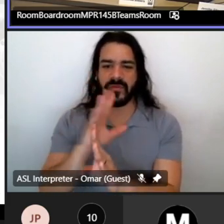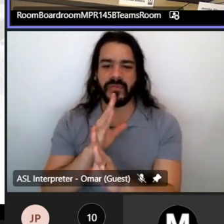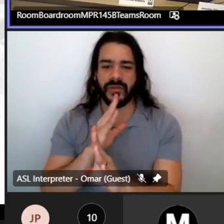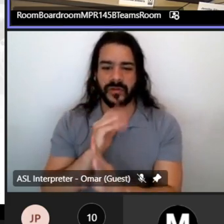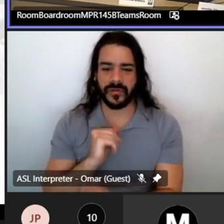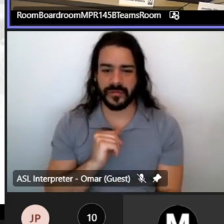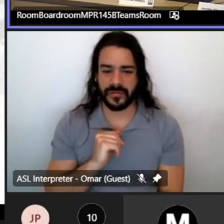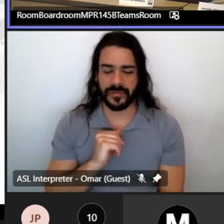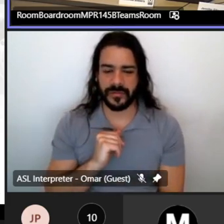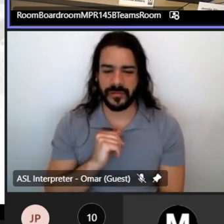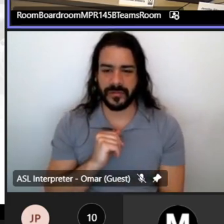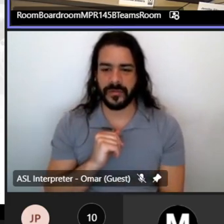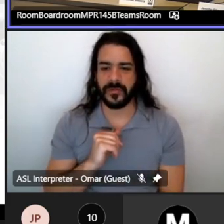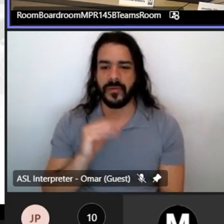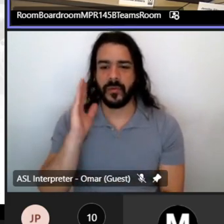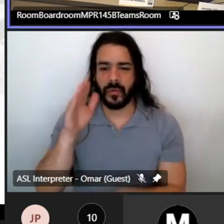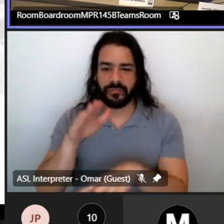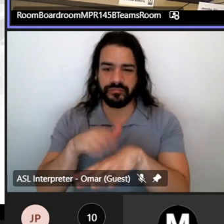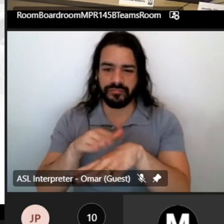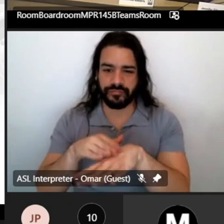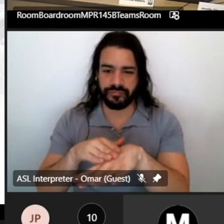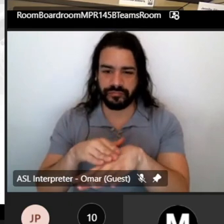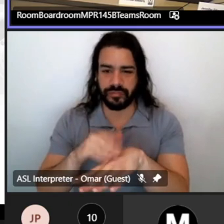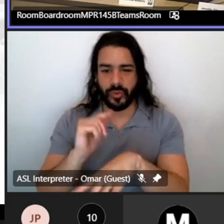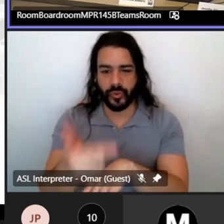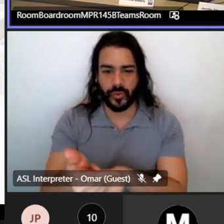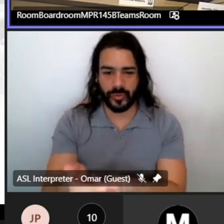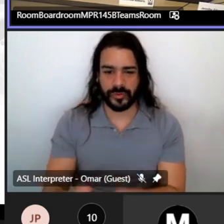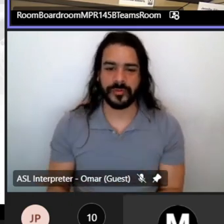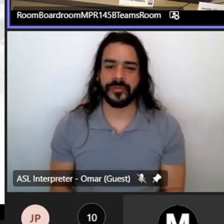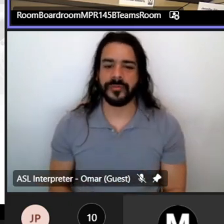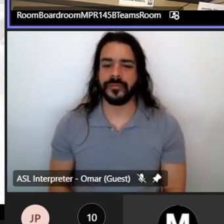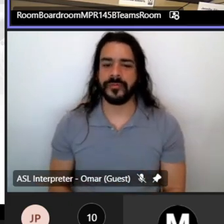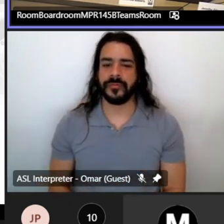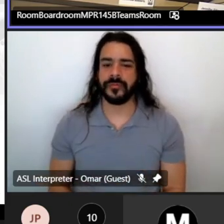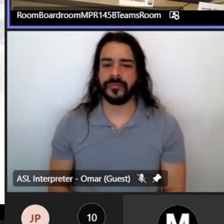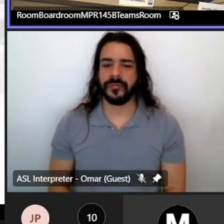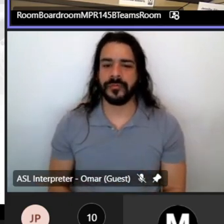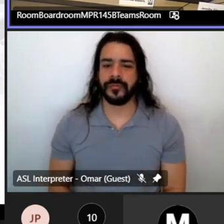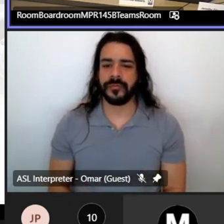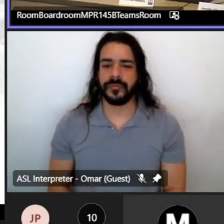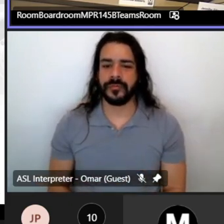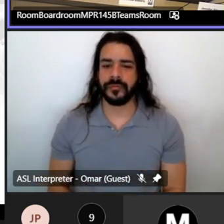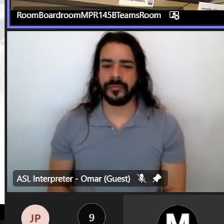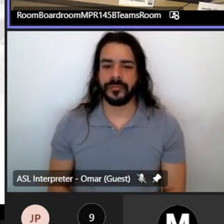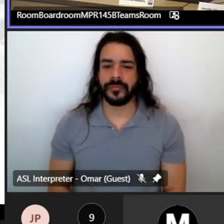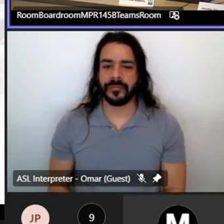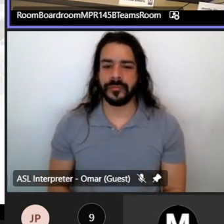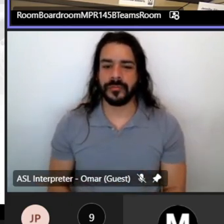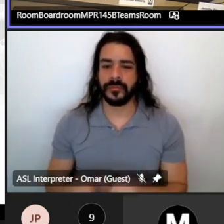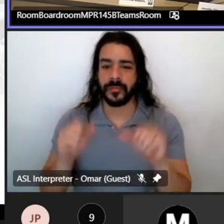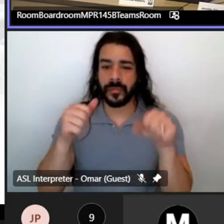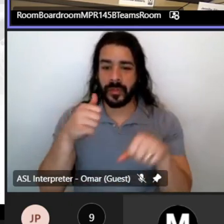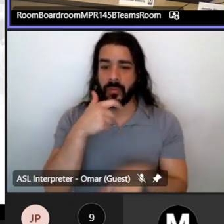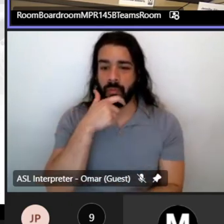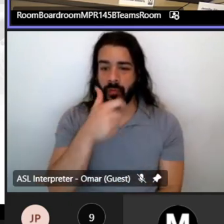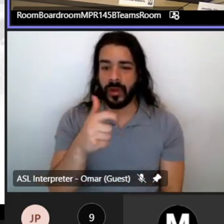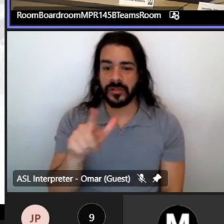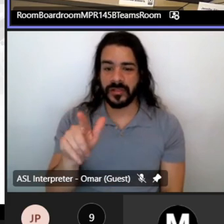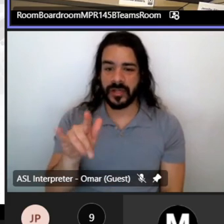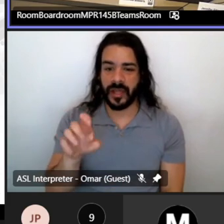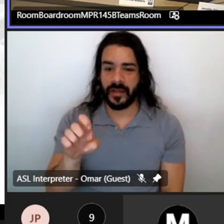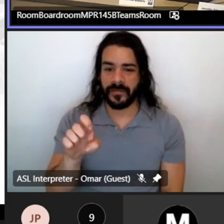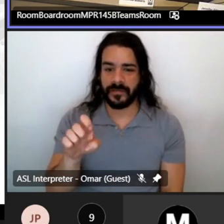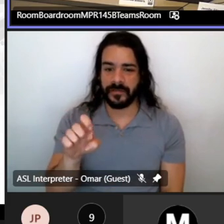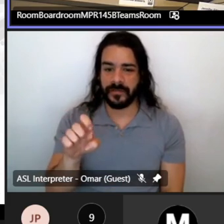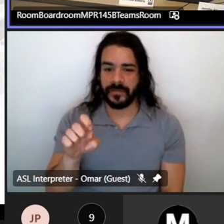a speaker's queue. You'll get a message when it's your turn to speak. You can watch the hearing